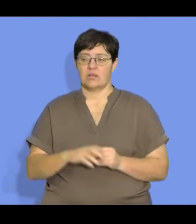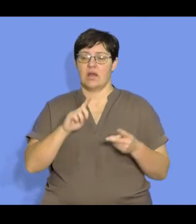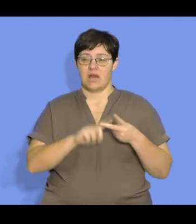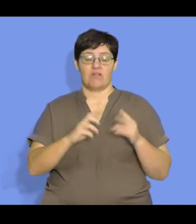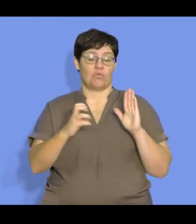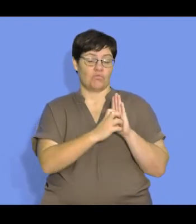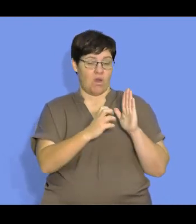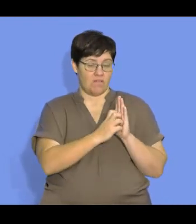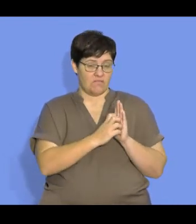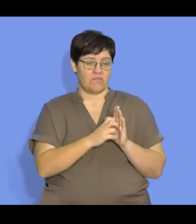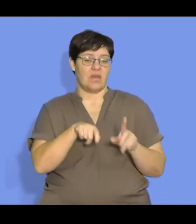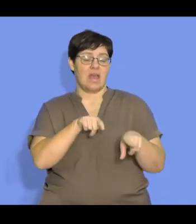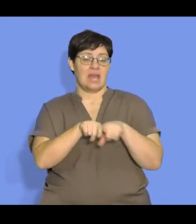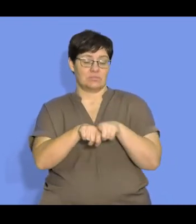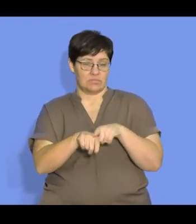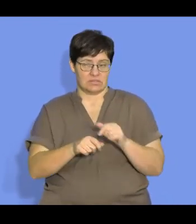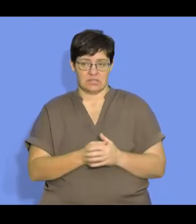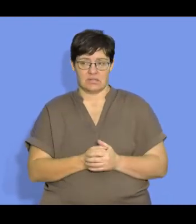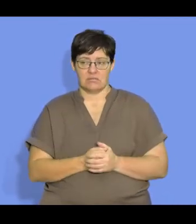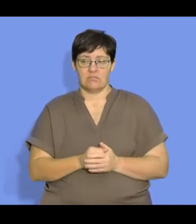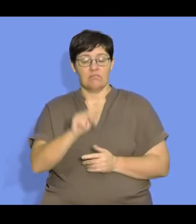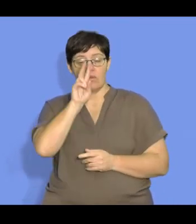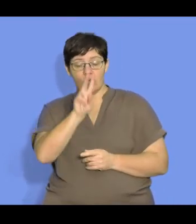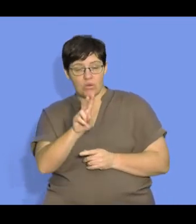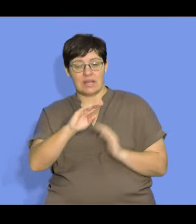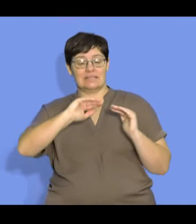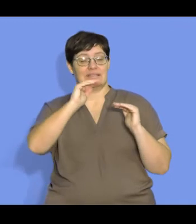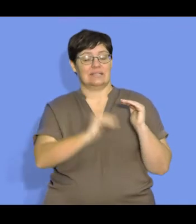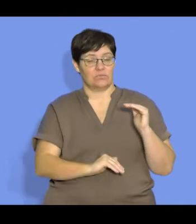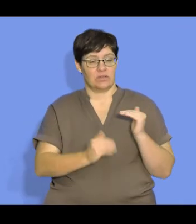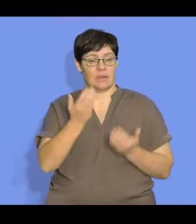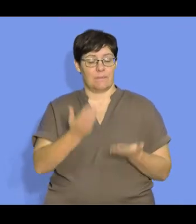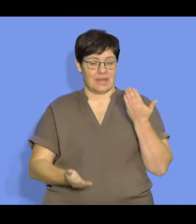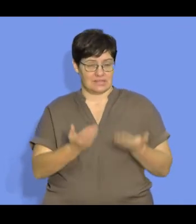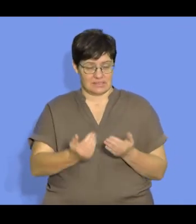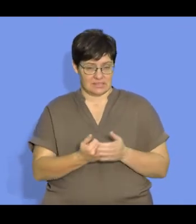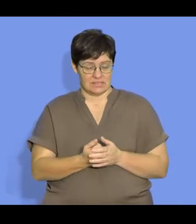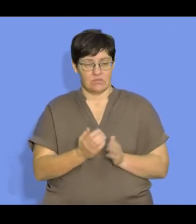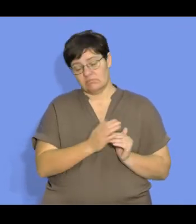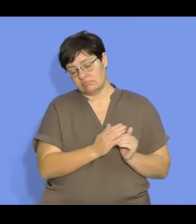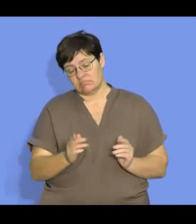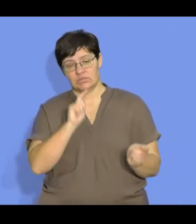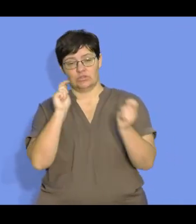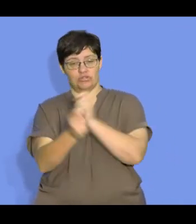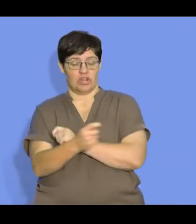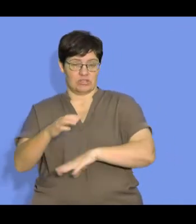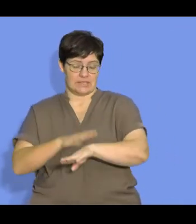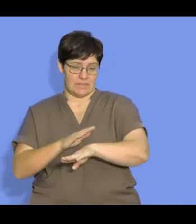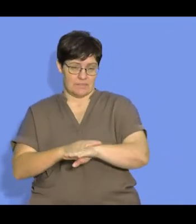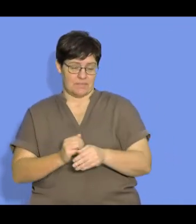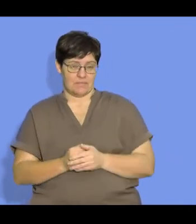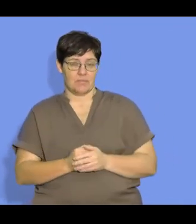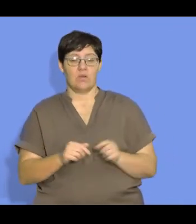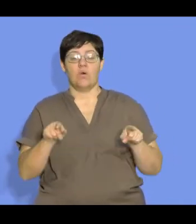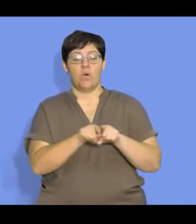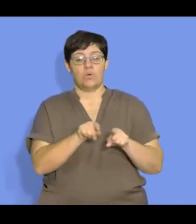graphs from our experiments, where we looked at a decrease in mass over the change in time. We also looked